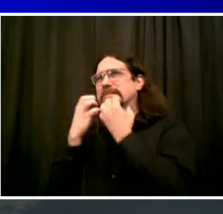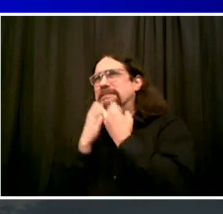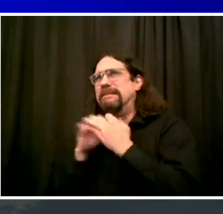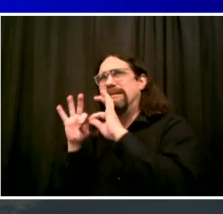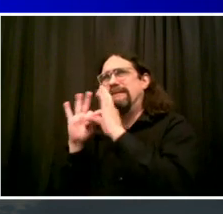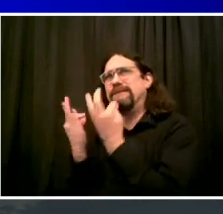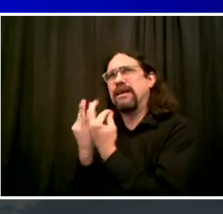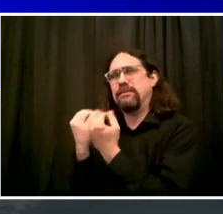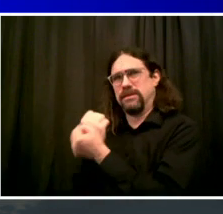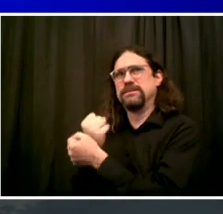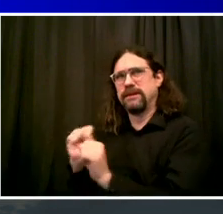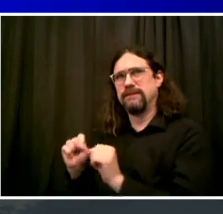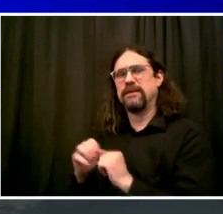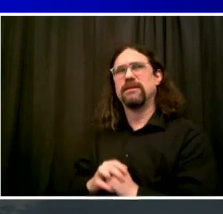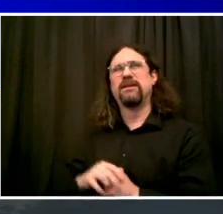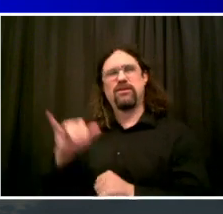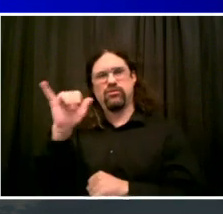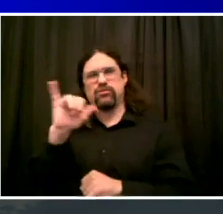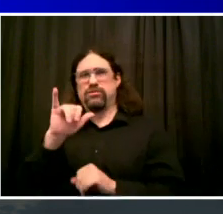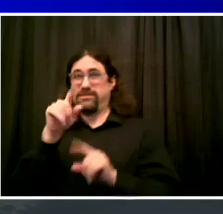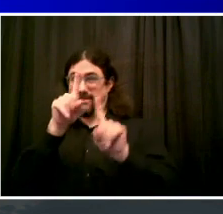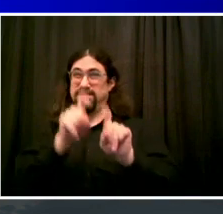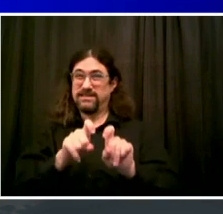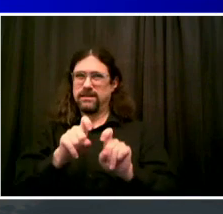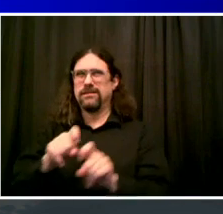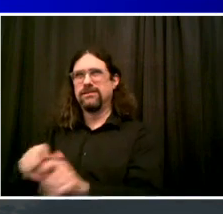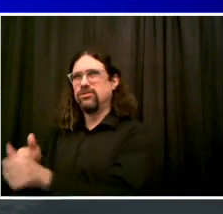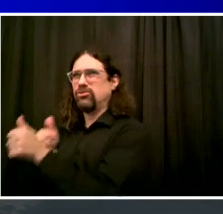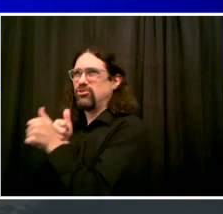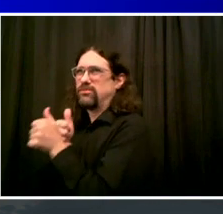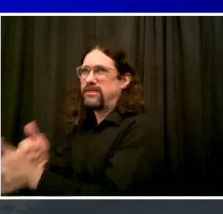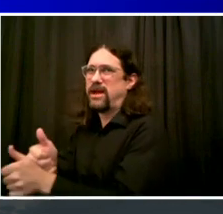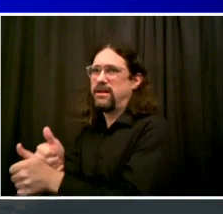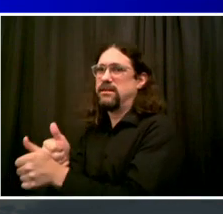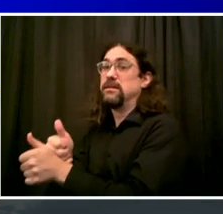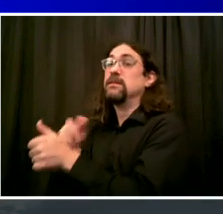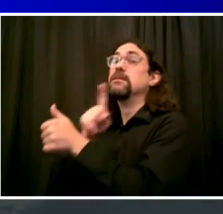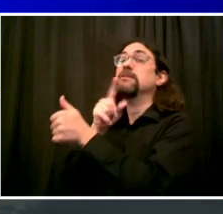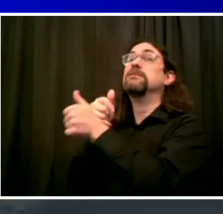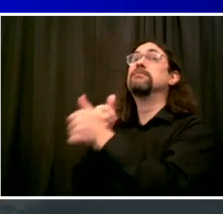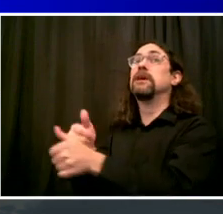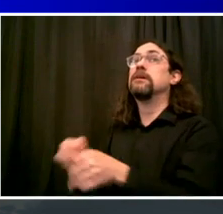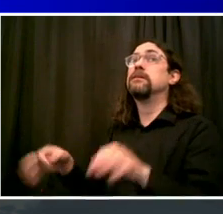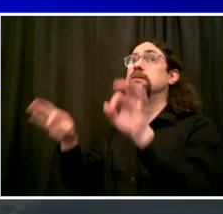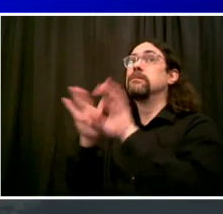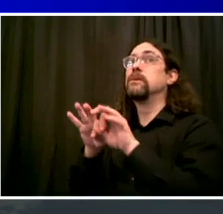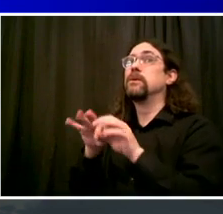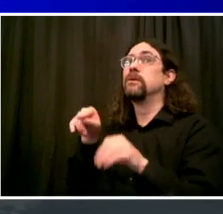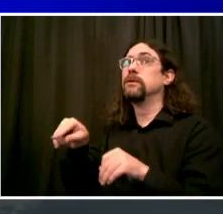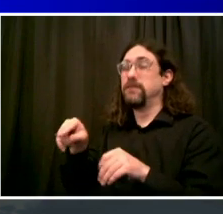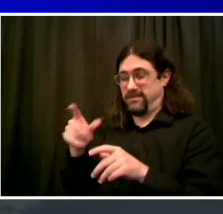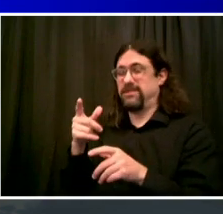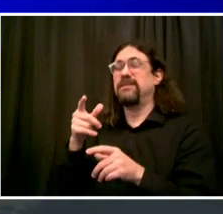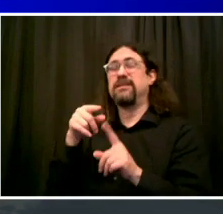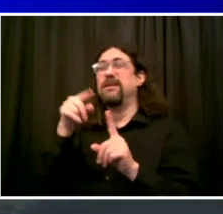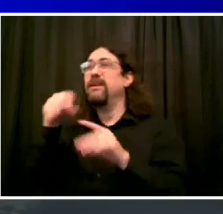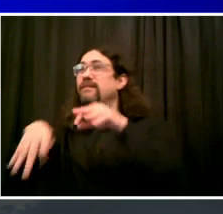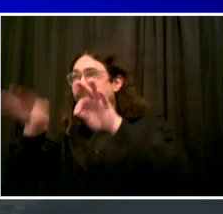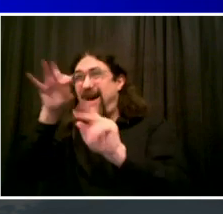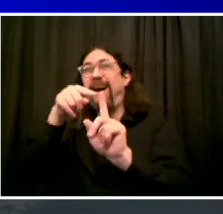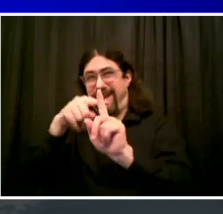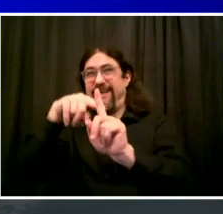someone tests positive, who have been the other contacts that they've had, close contacts, who need to be